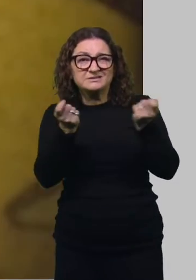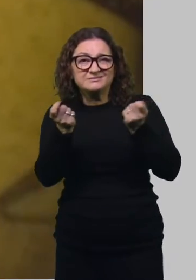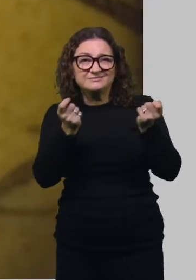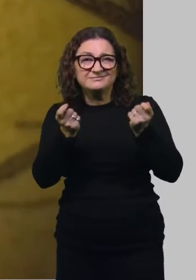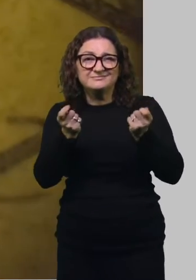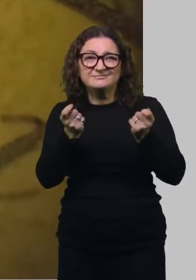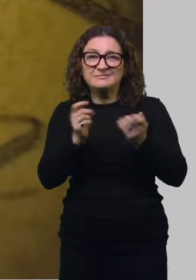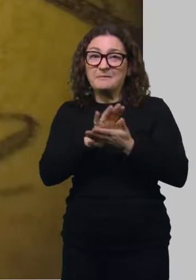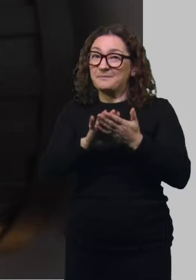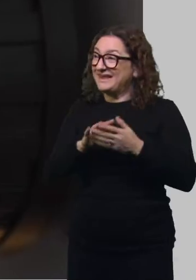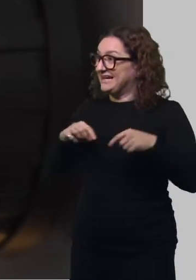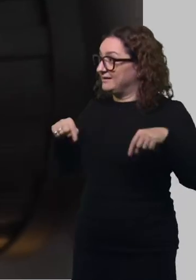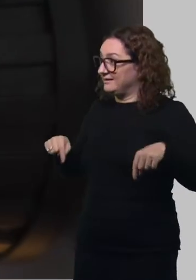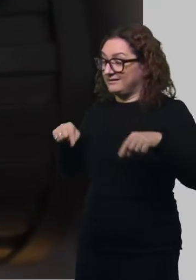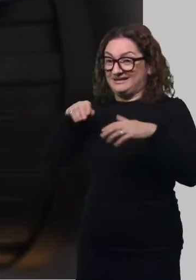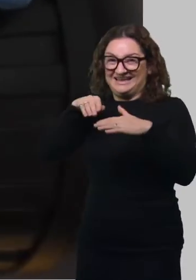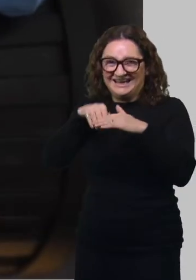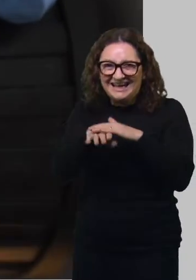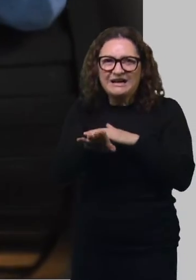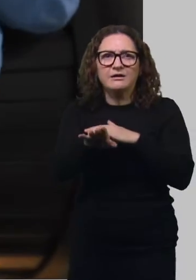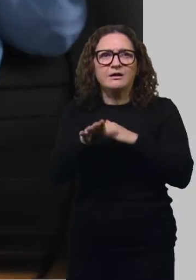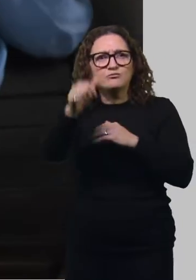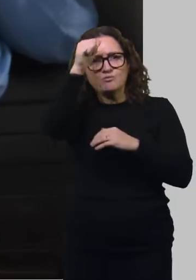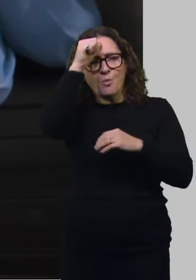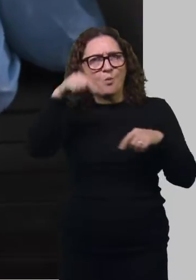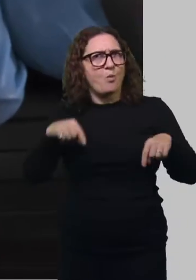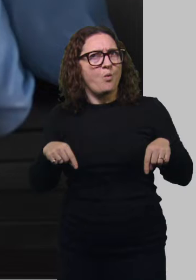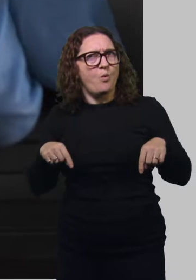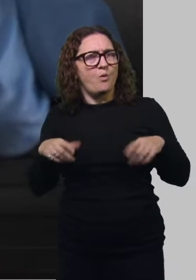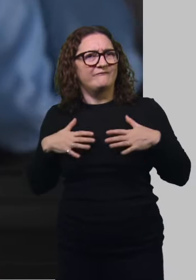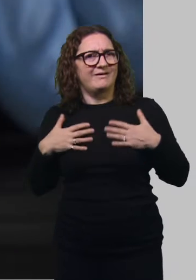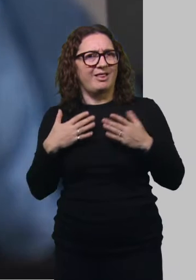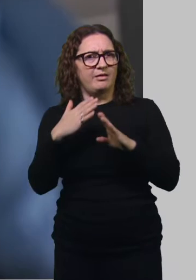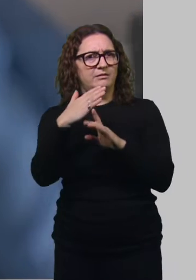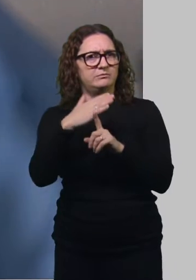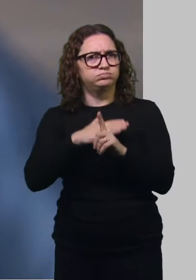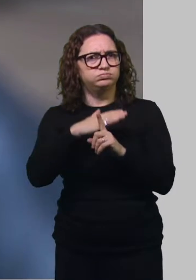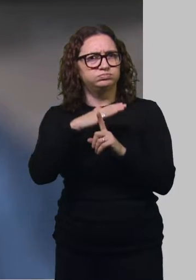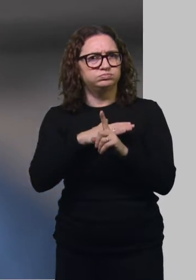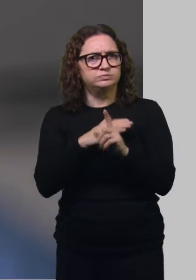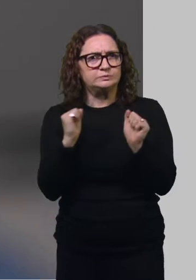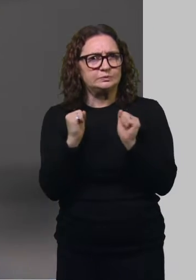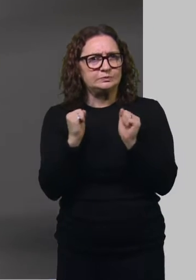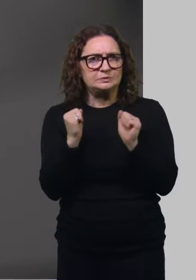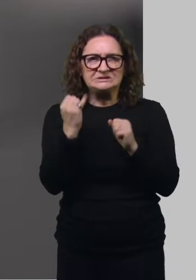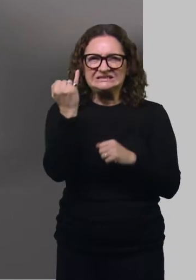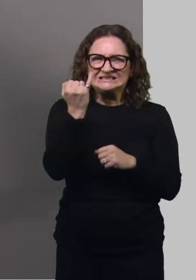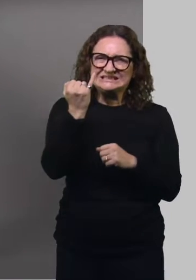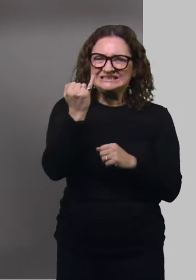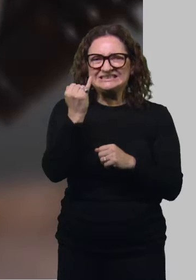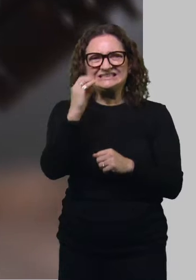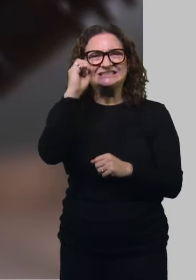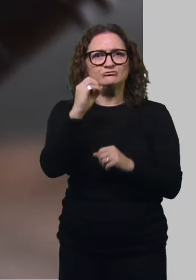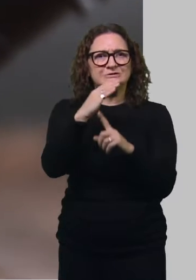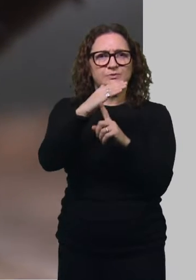you notice the low temperature. It's very cold, about 16 degrees Celsius. We monitor and control temperature and relative